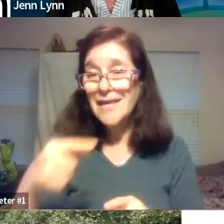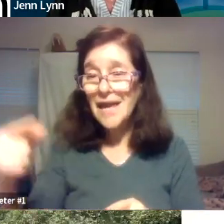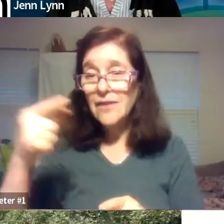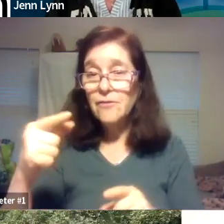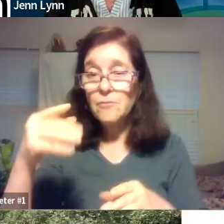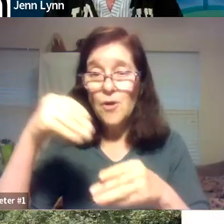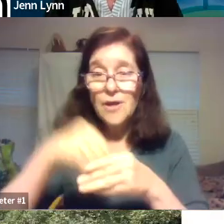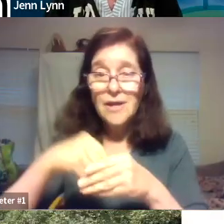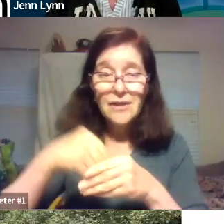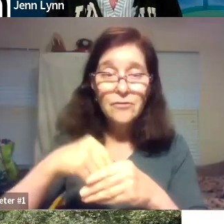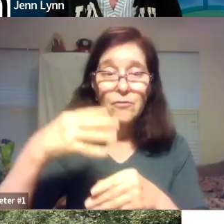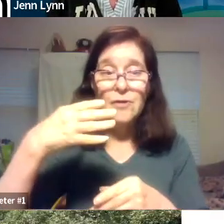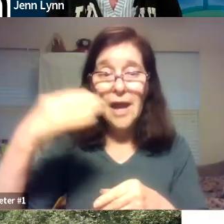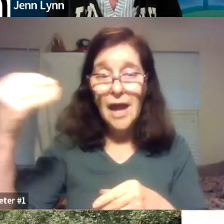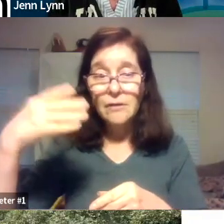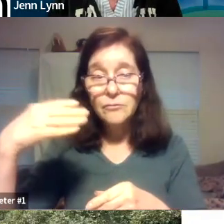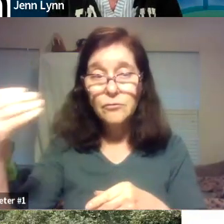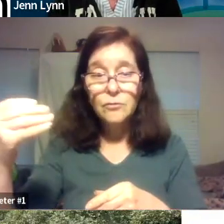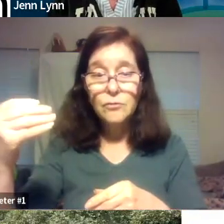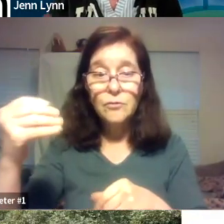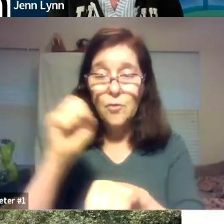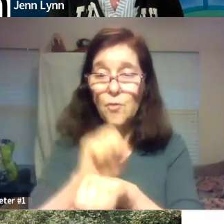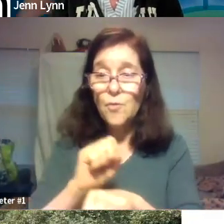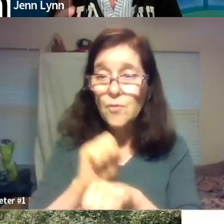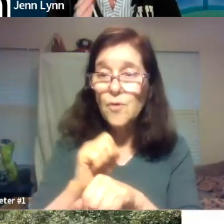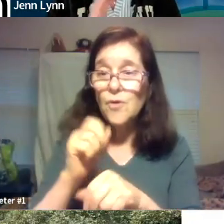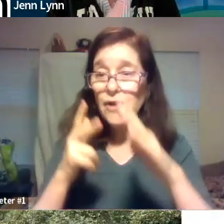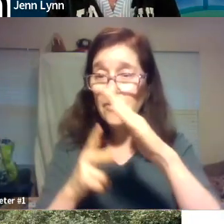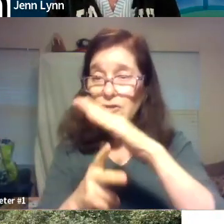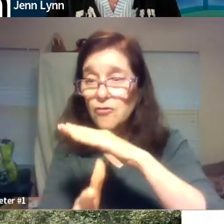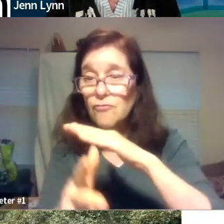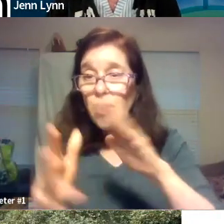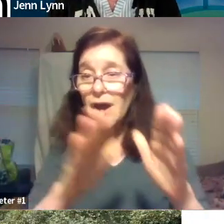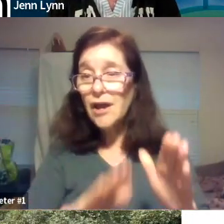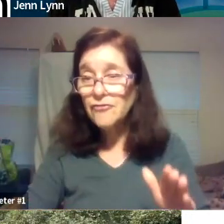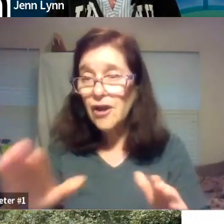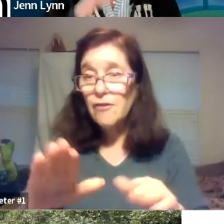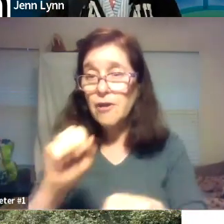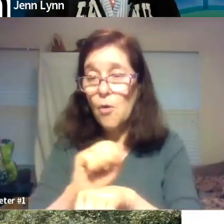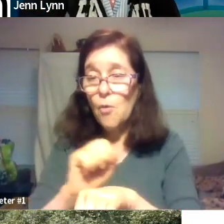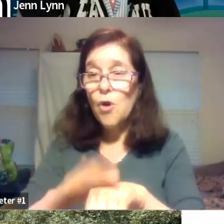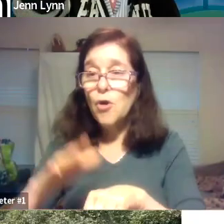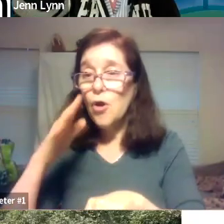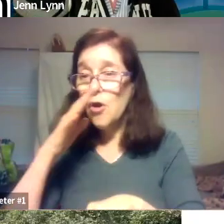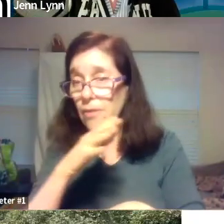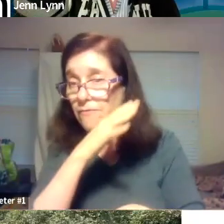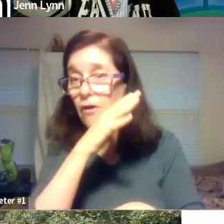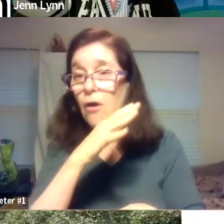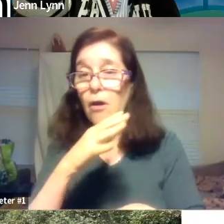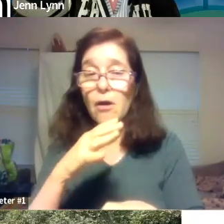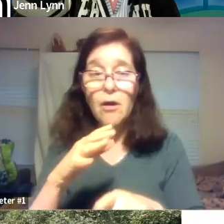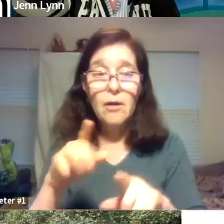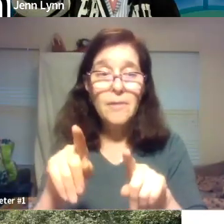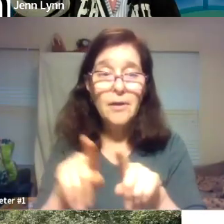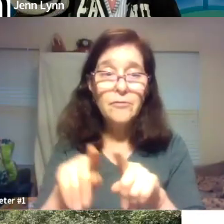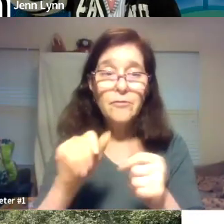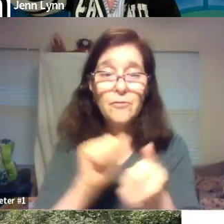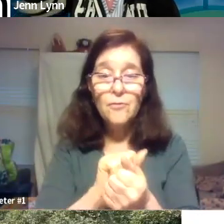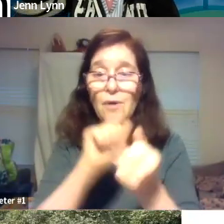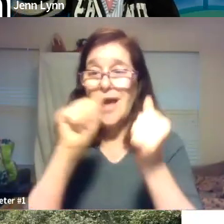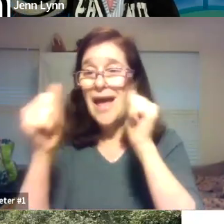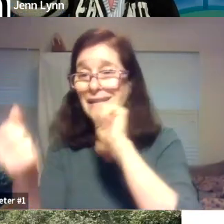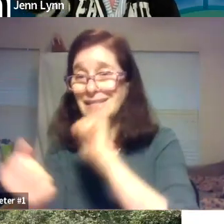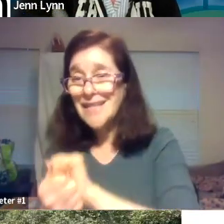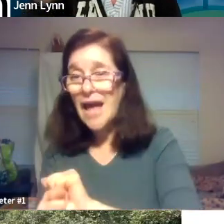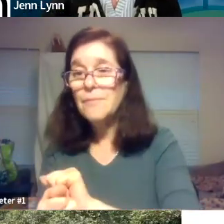indoor, outdoor. We work in their garage area, and we also work on the farm, and then do adapted fitness, which is